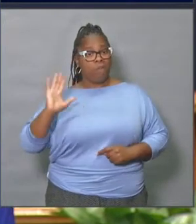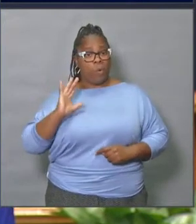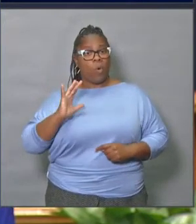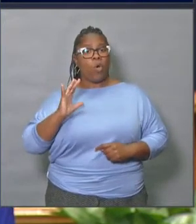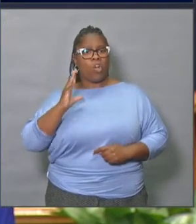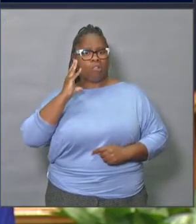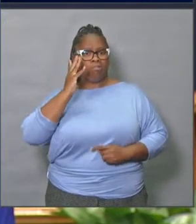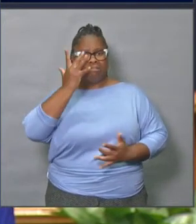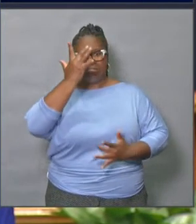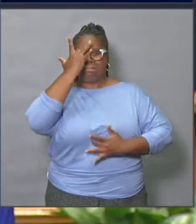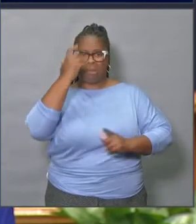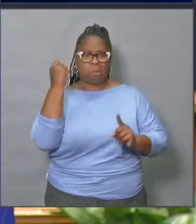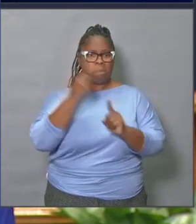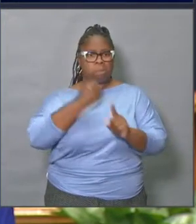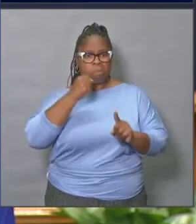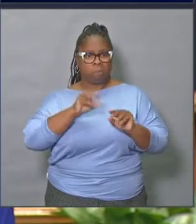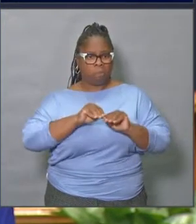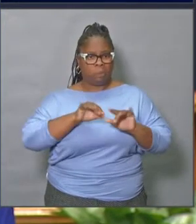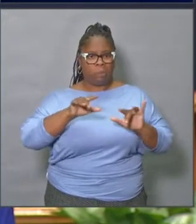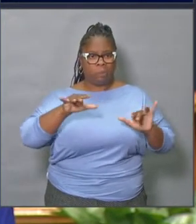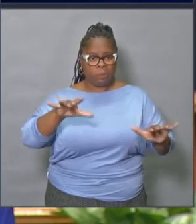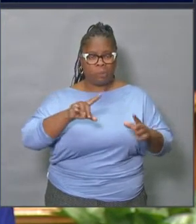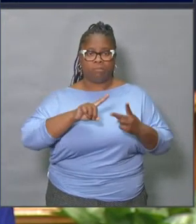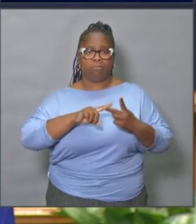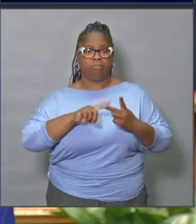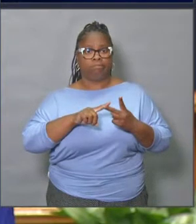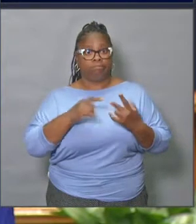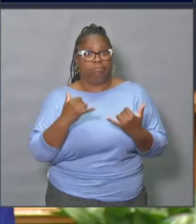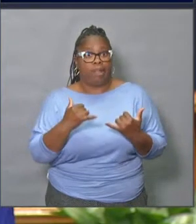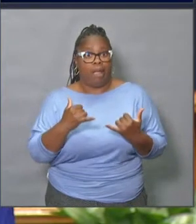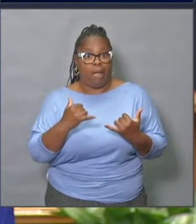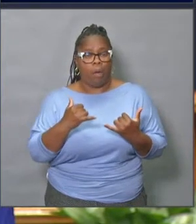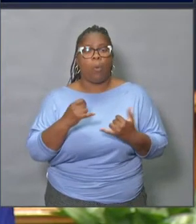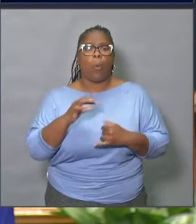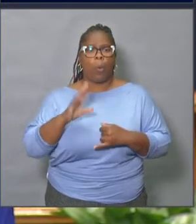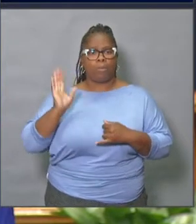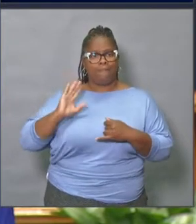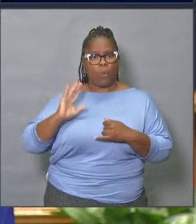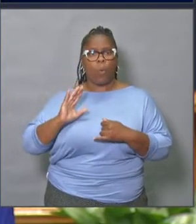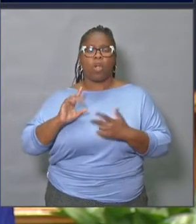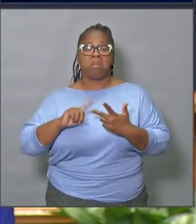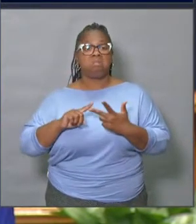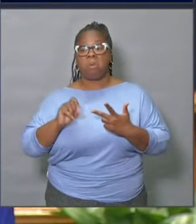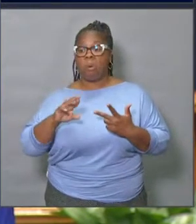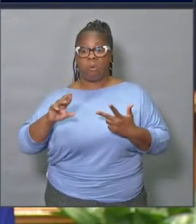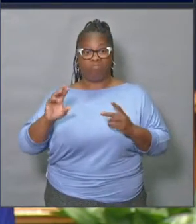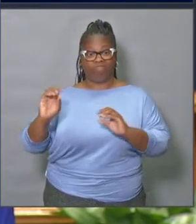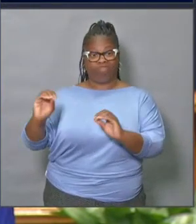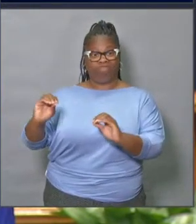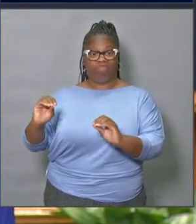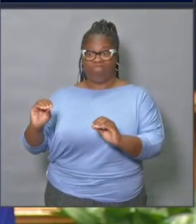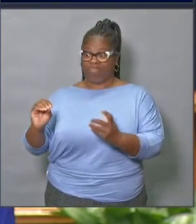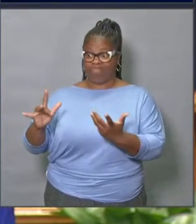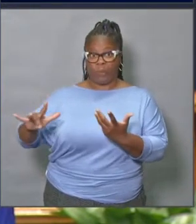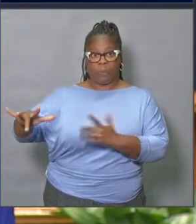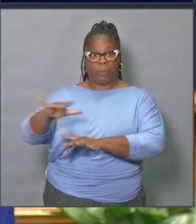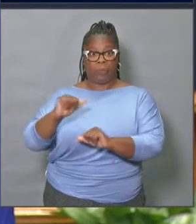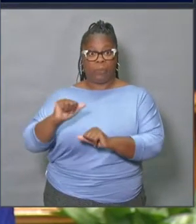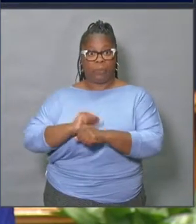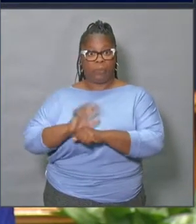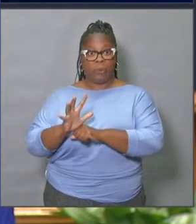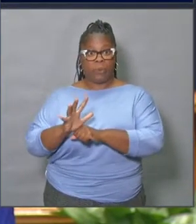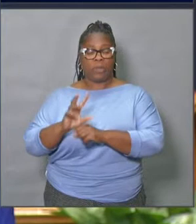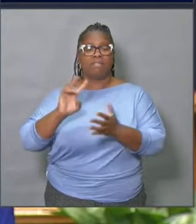facilities that have no positive cases. This will complete the initial testing at all 315 skilled